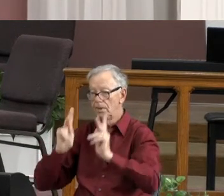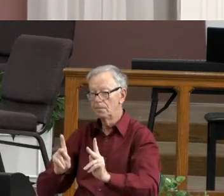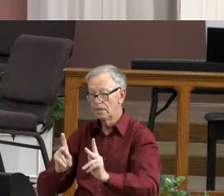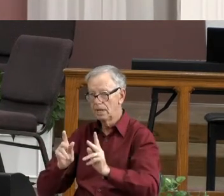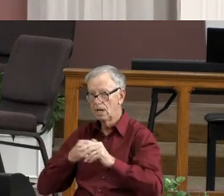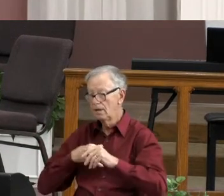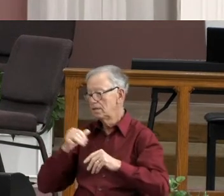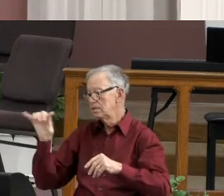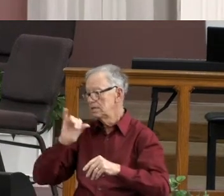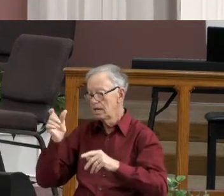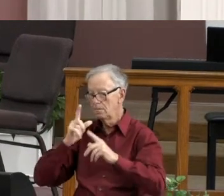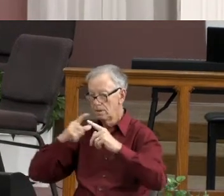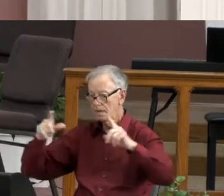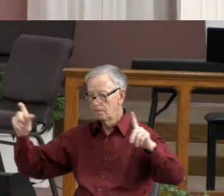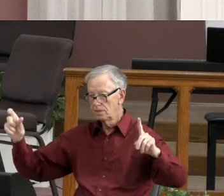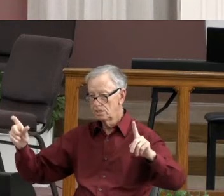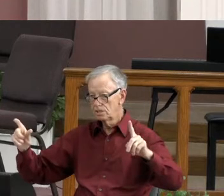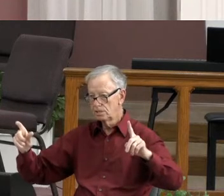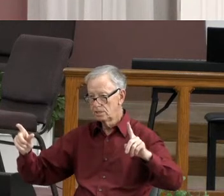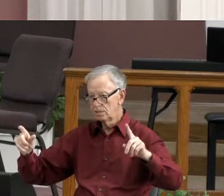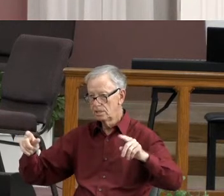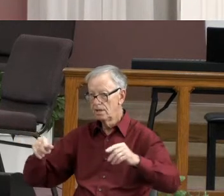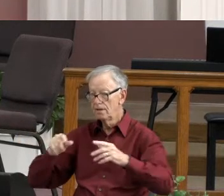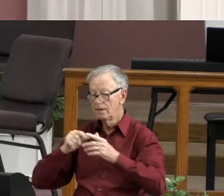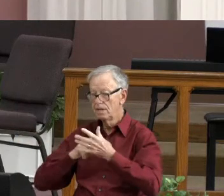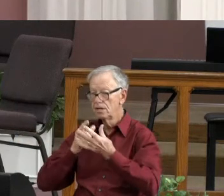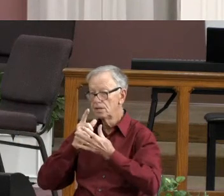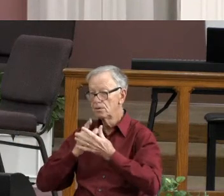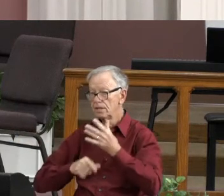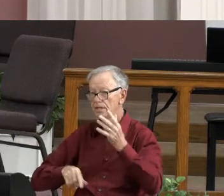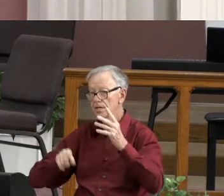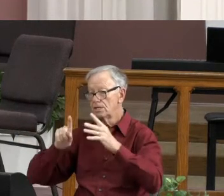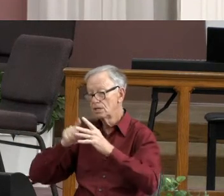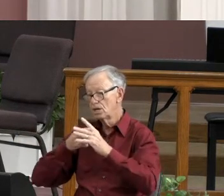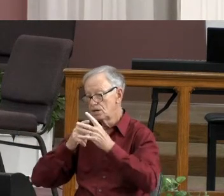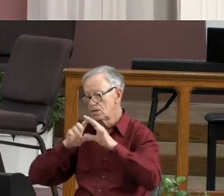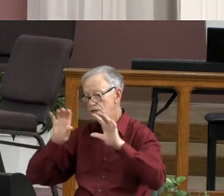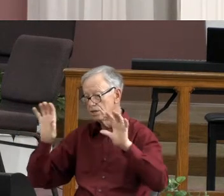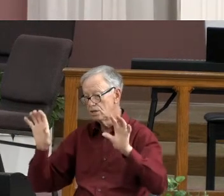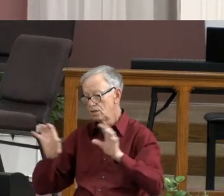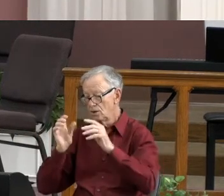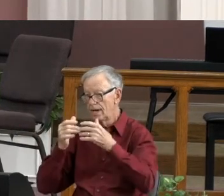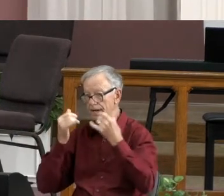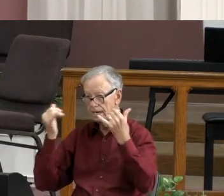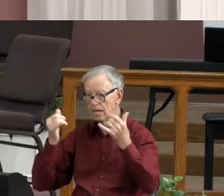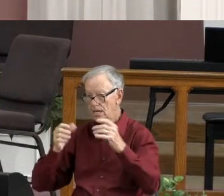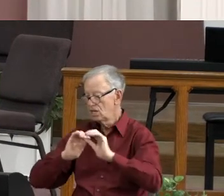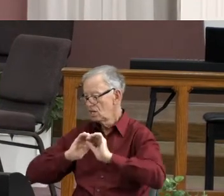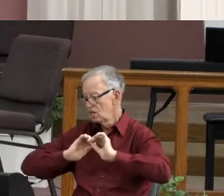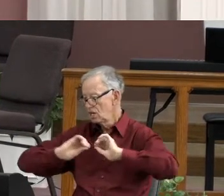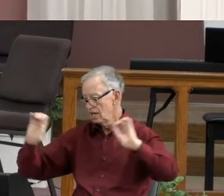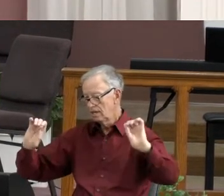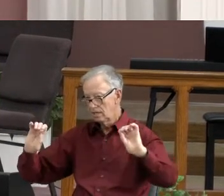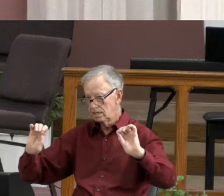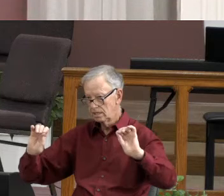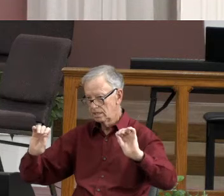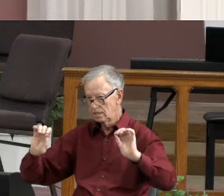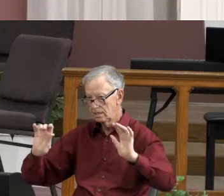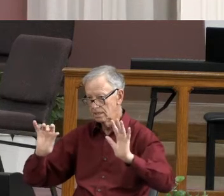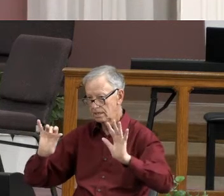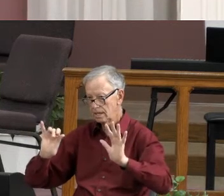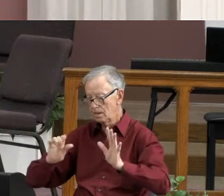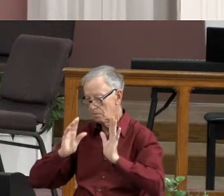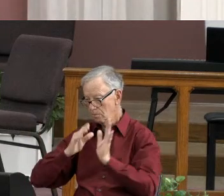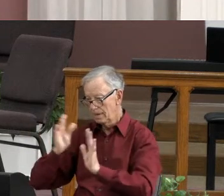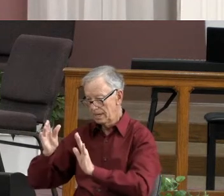the same language. And this is what they began to do, and now nothing which they